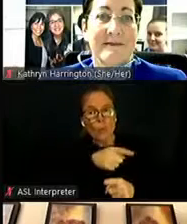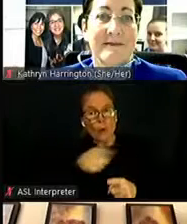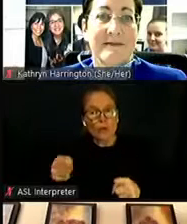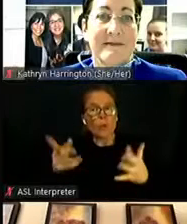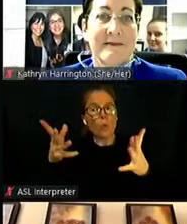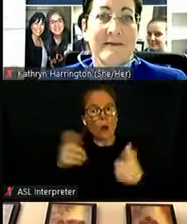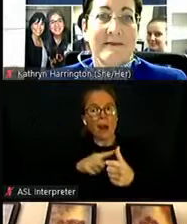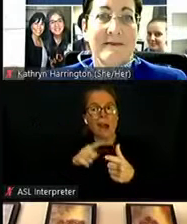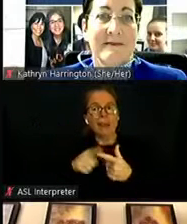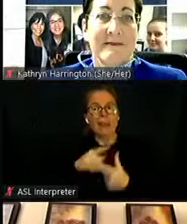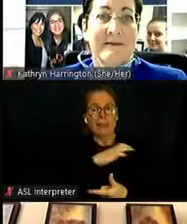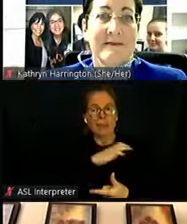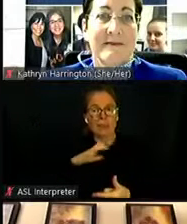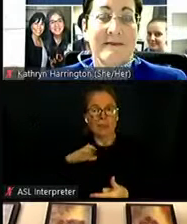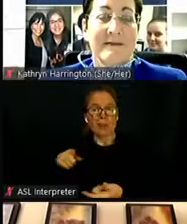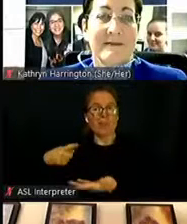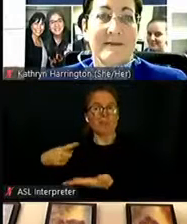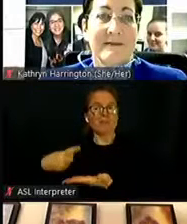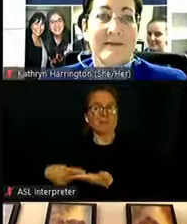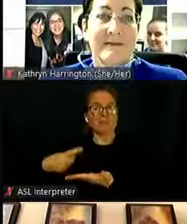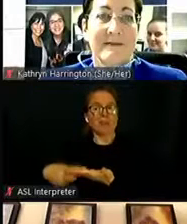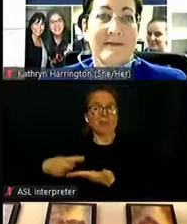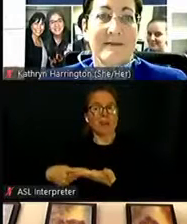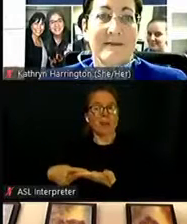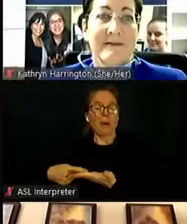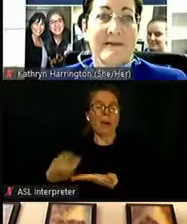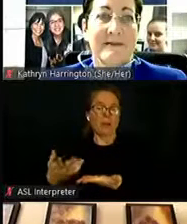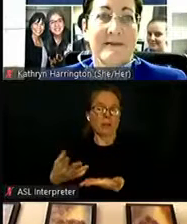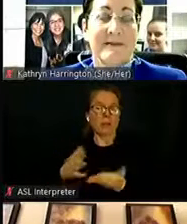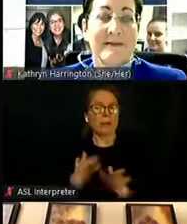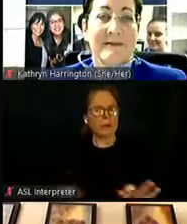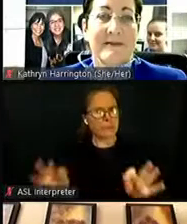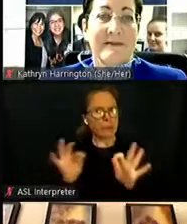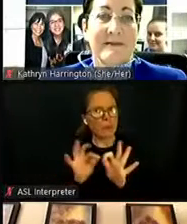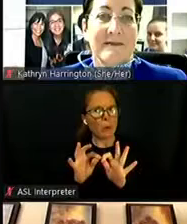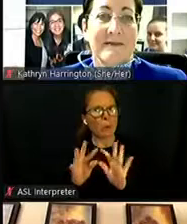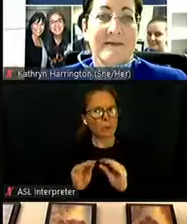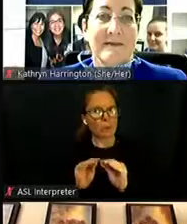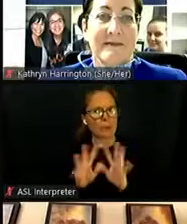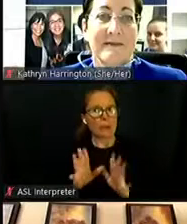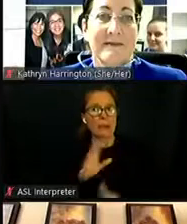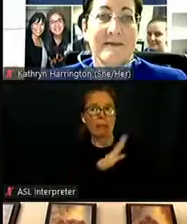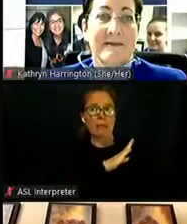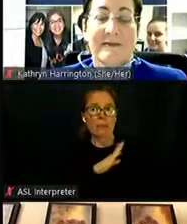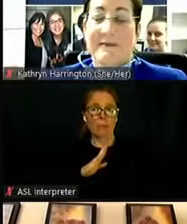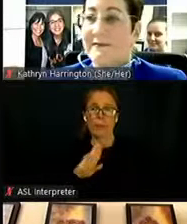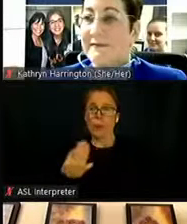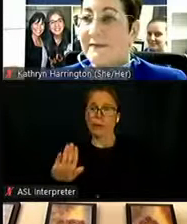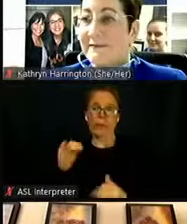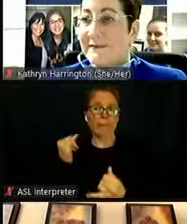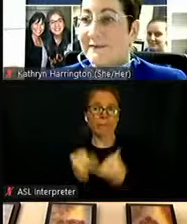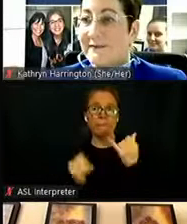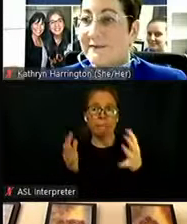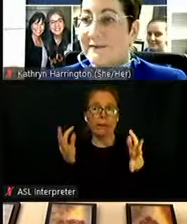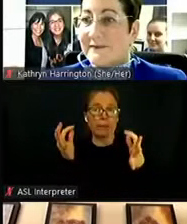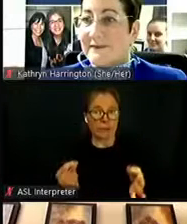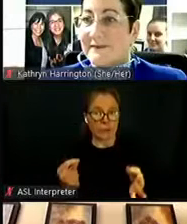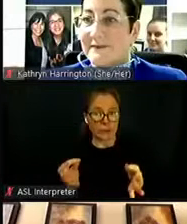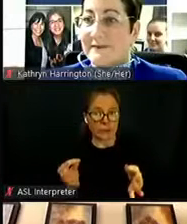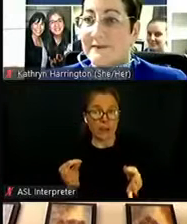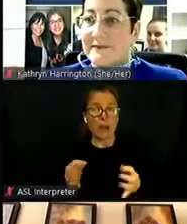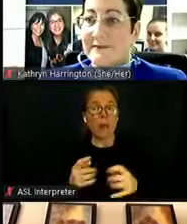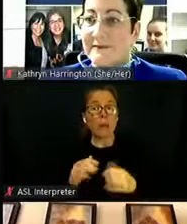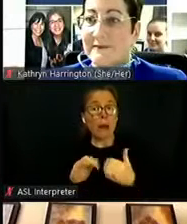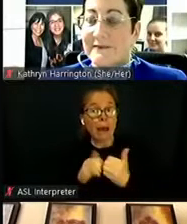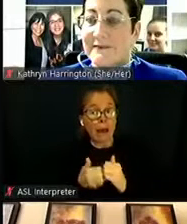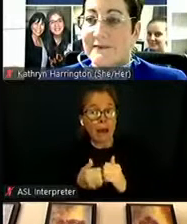development. It's a nuance, but it is important that you understand the board makes the ultimate decision, but they make it informed by you in the